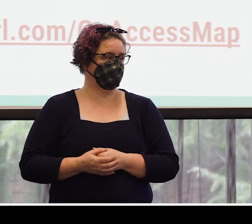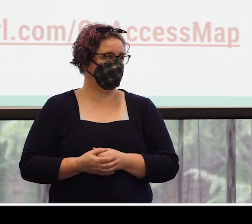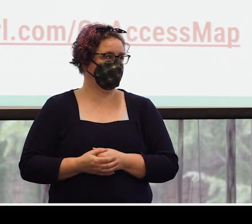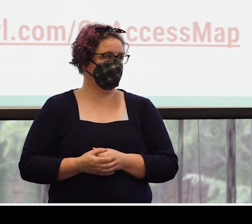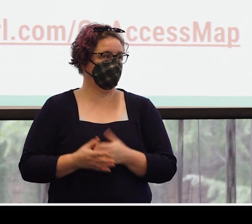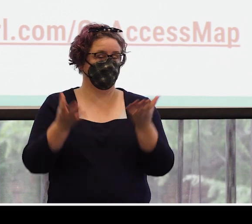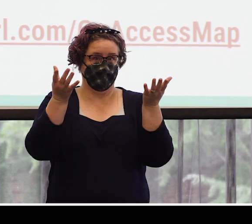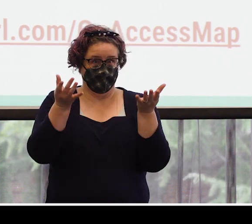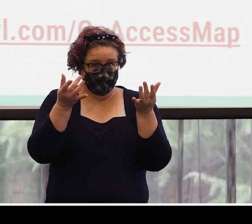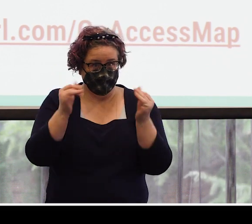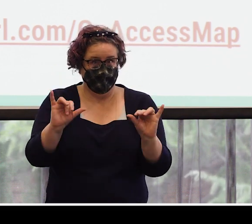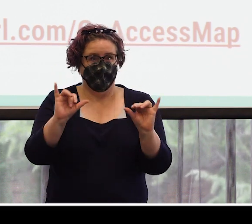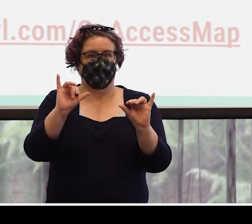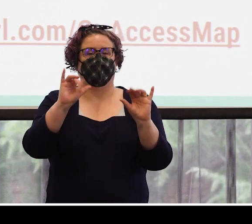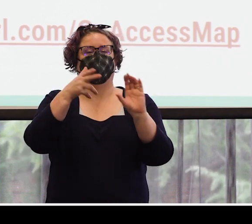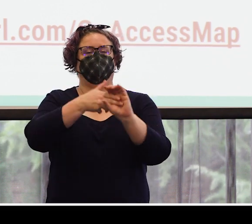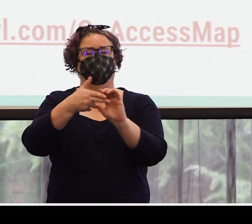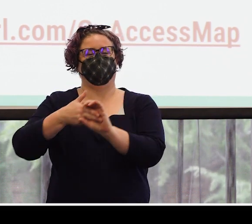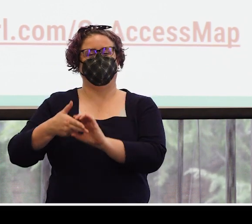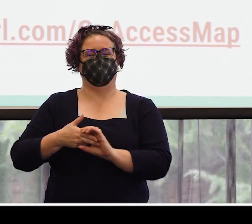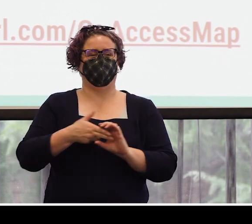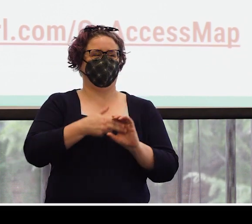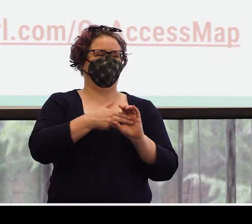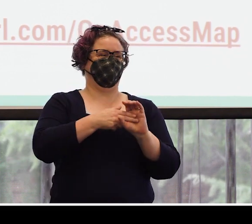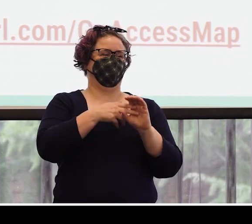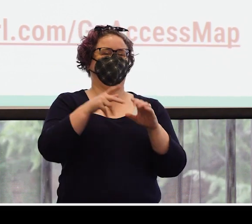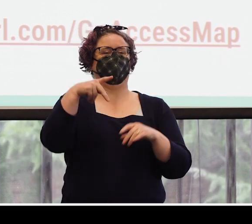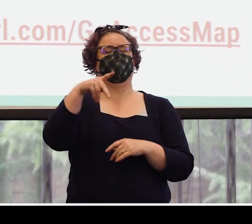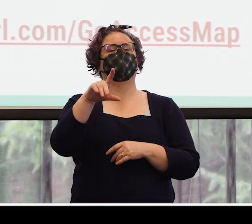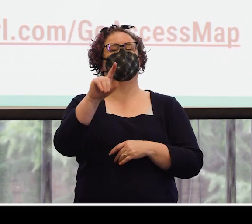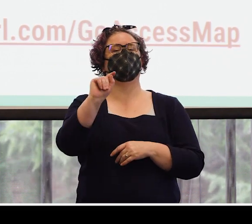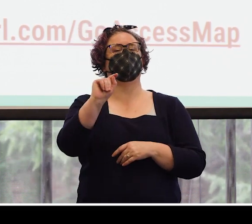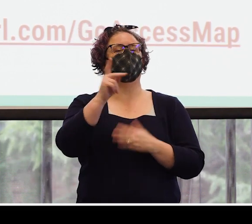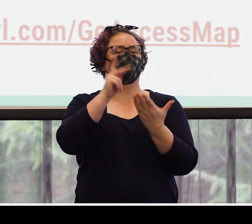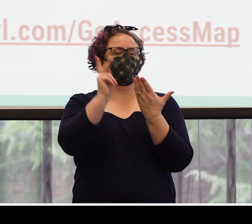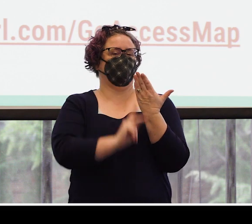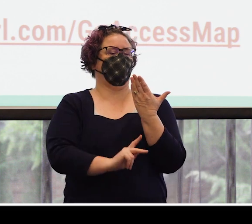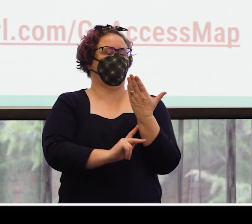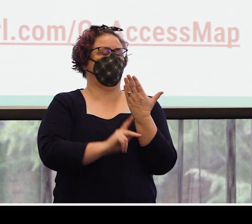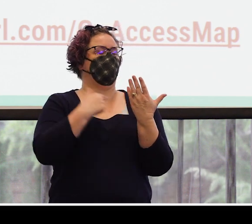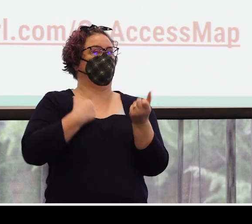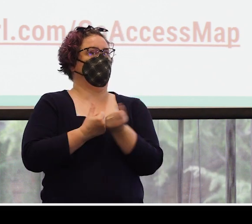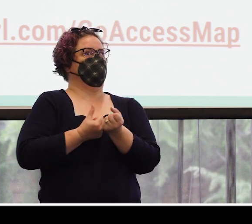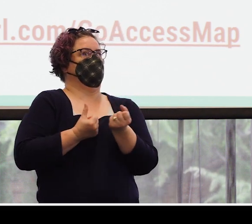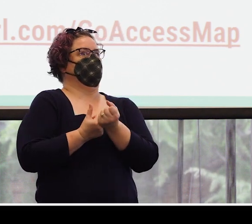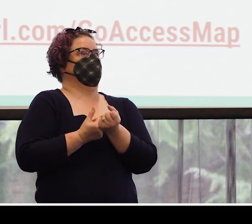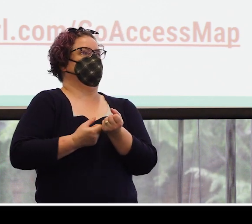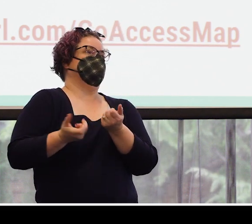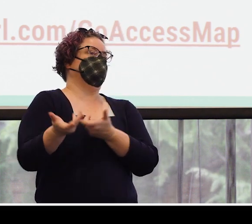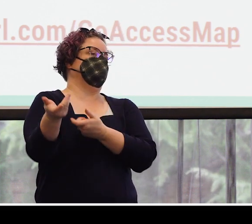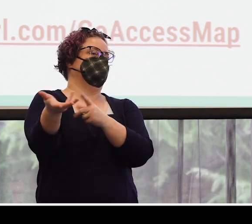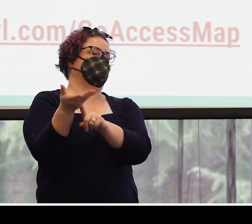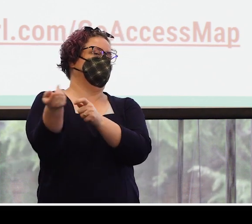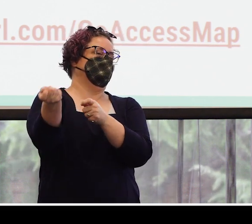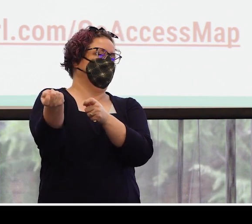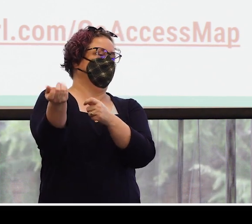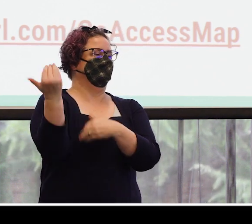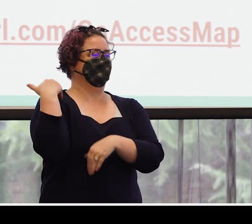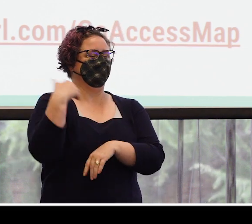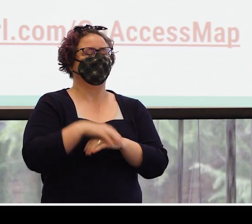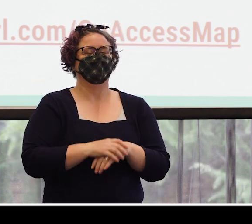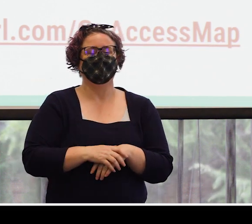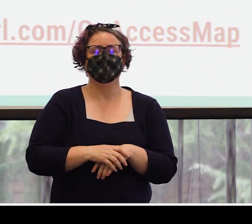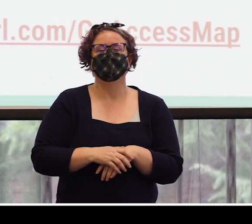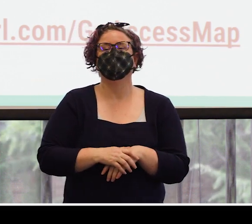you still can join the pilot, the AccessMap pilot that I was plugging earlier today, and still